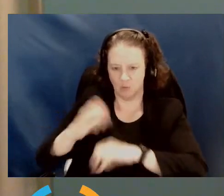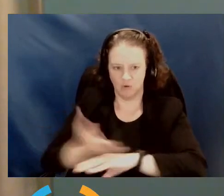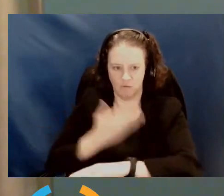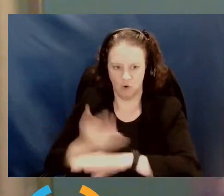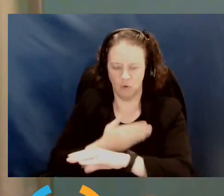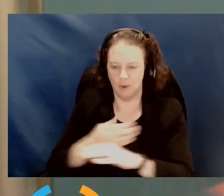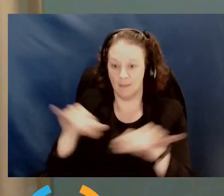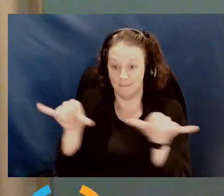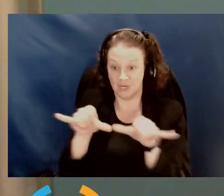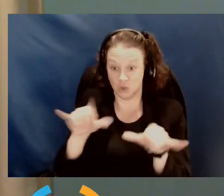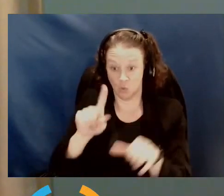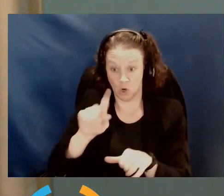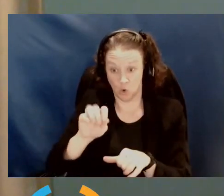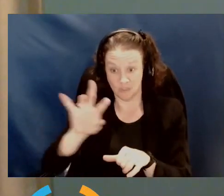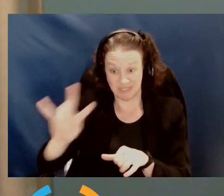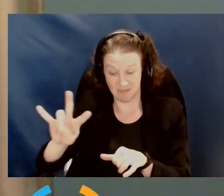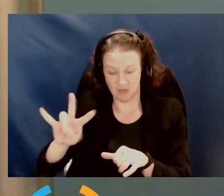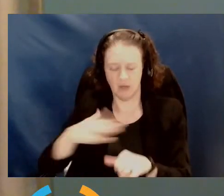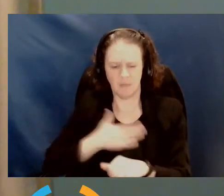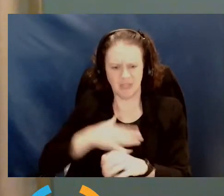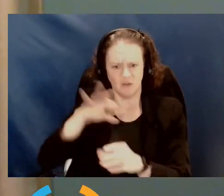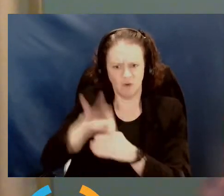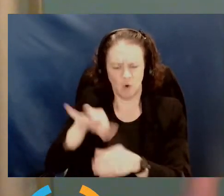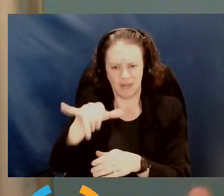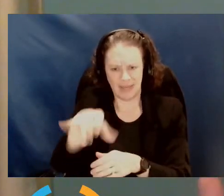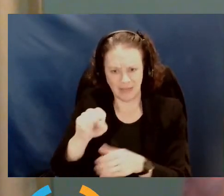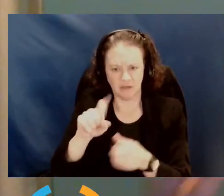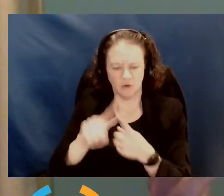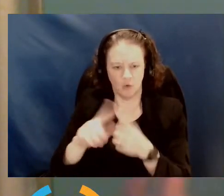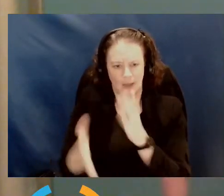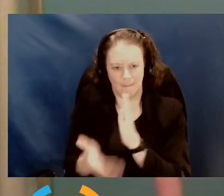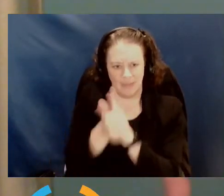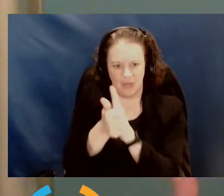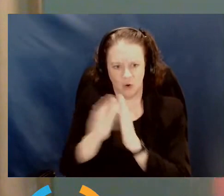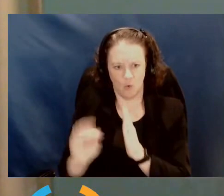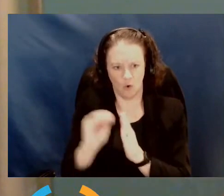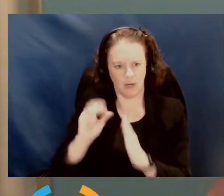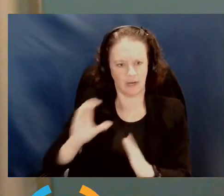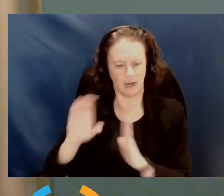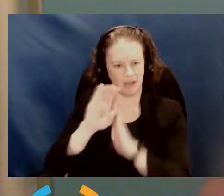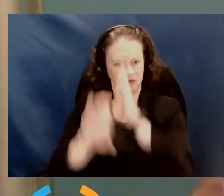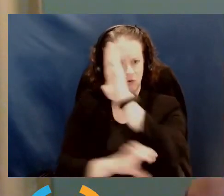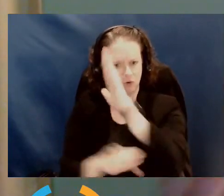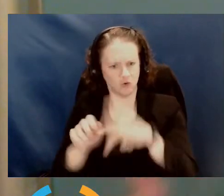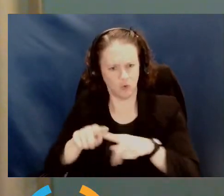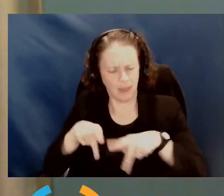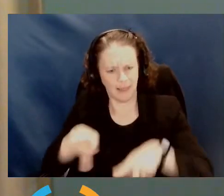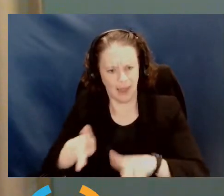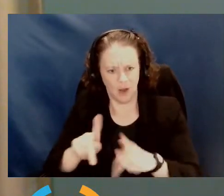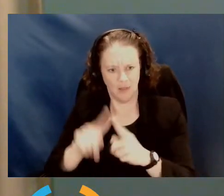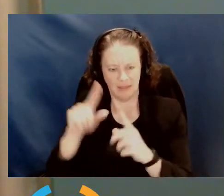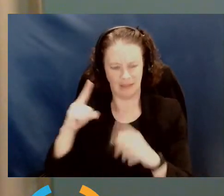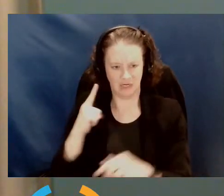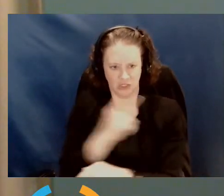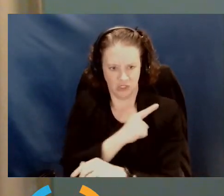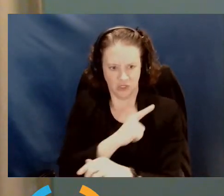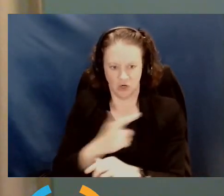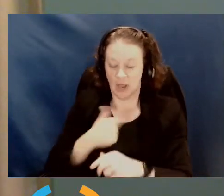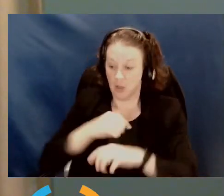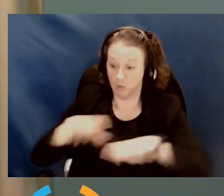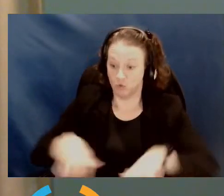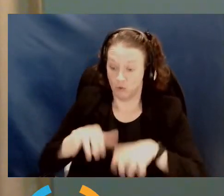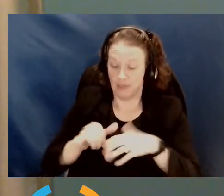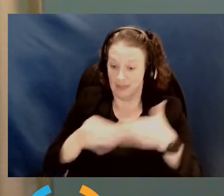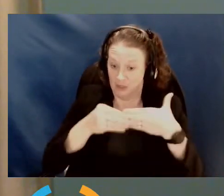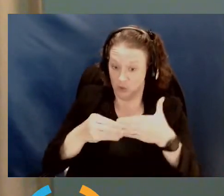yes to amend the Oregon Constitution to allow us to allow the legislature, and I will do that leadership as the Secretary of